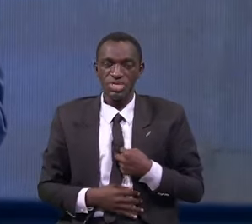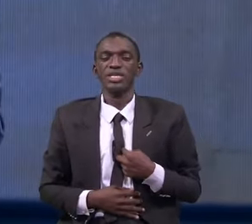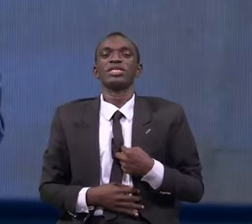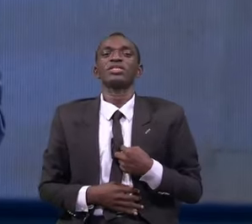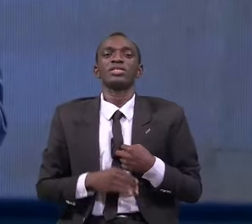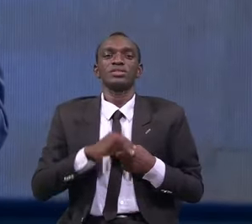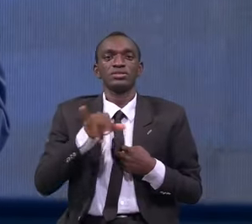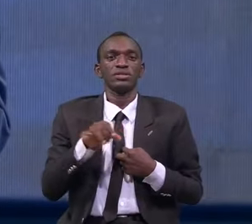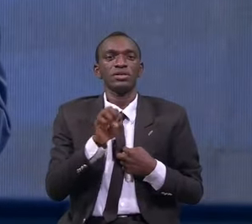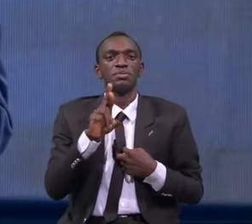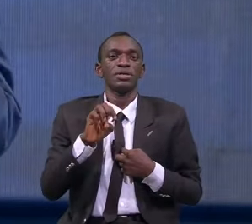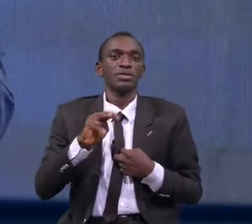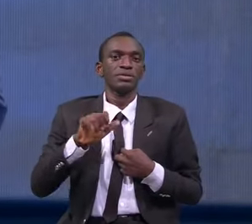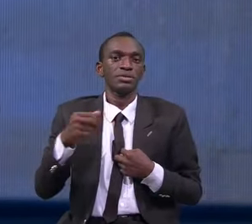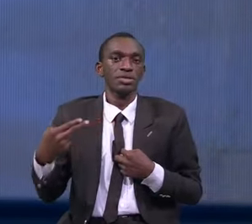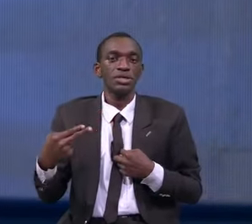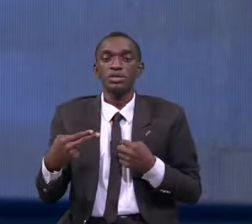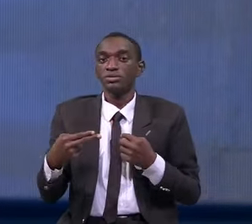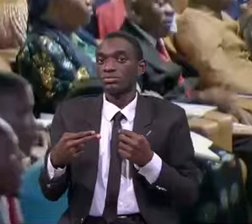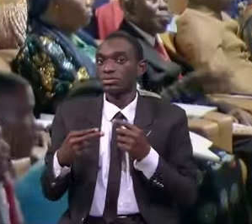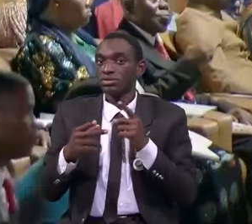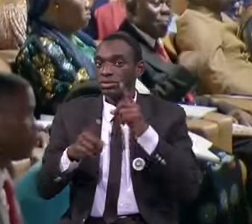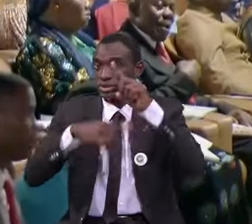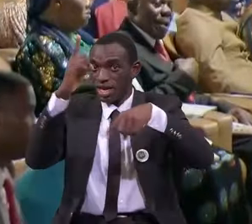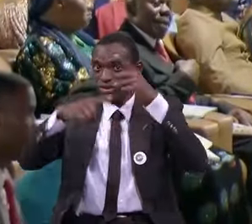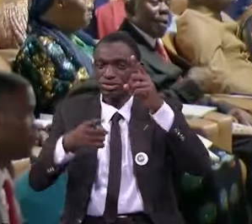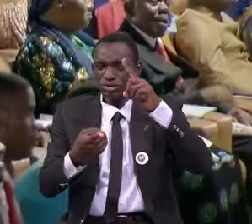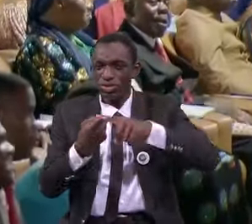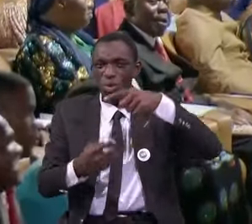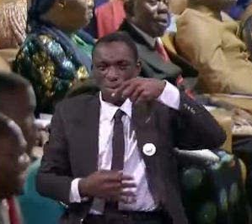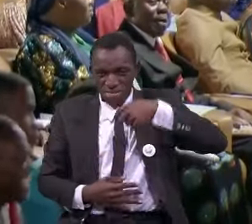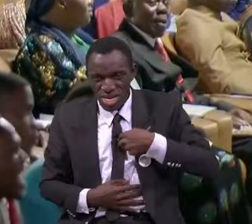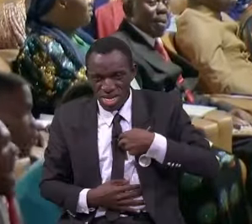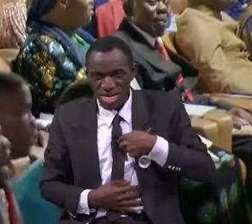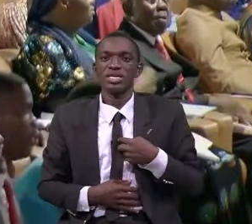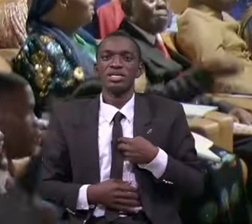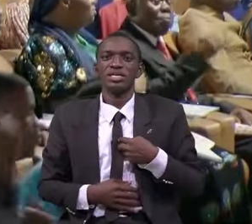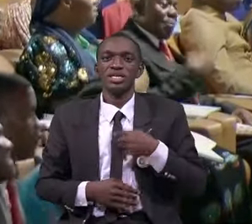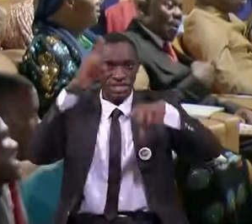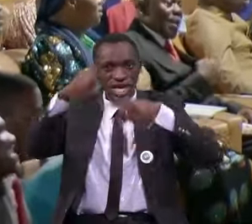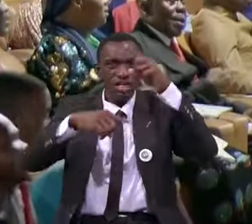unto me, unto me, say it unto me.